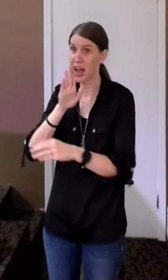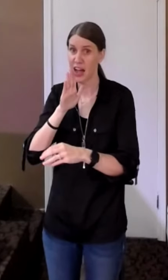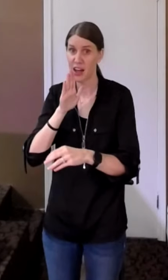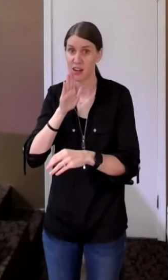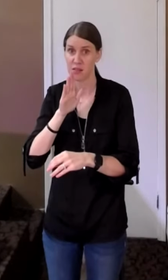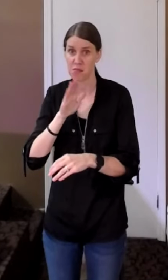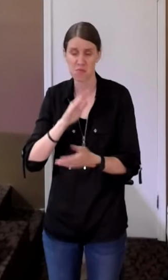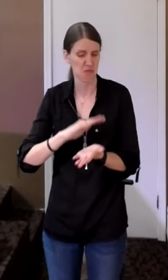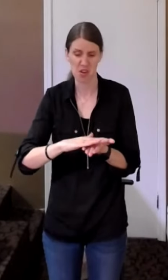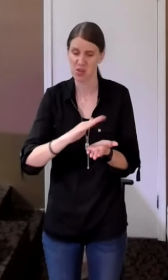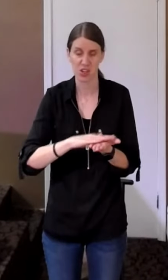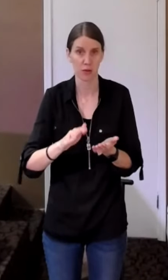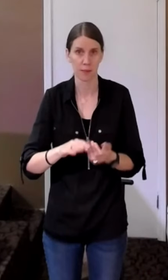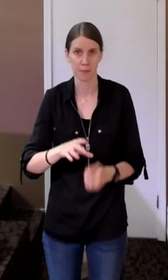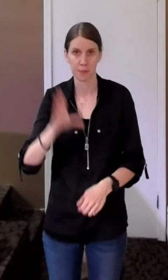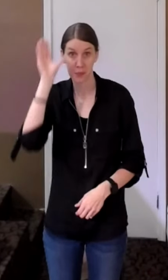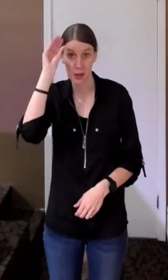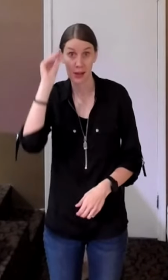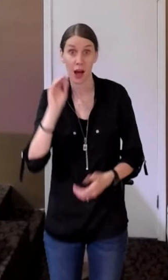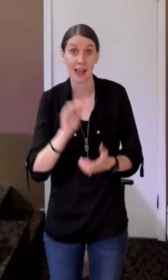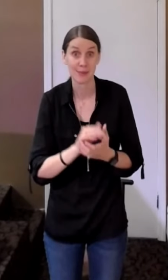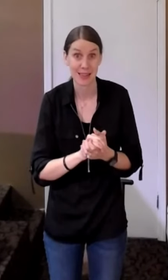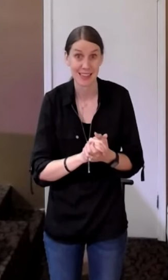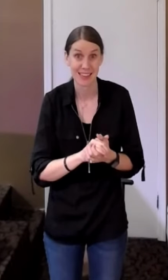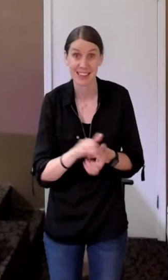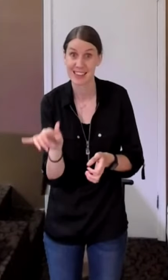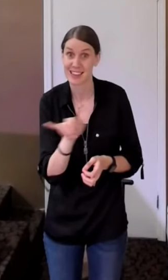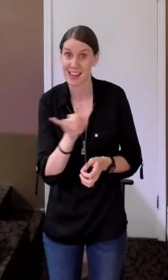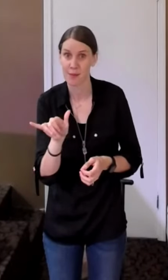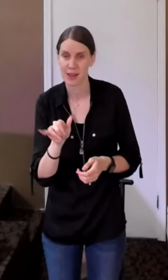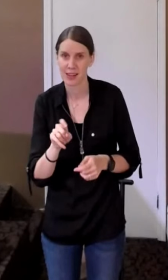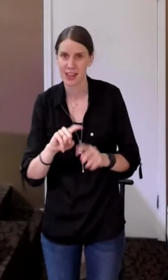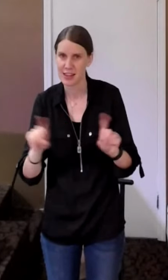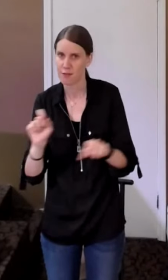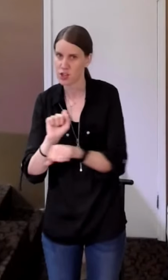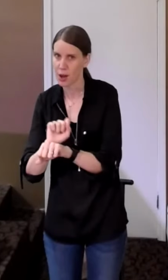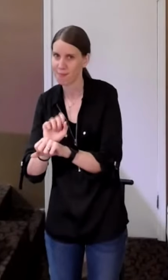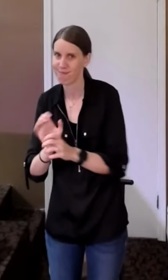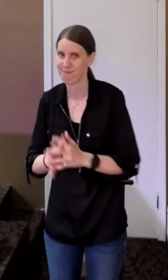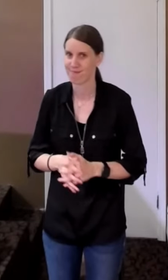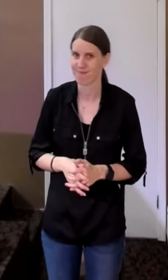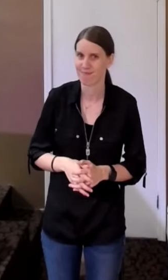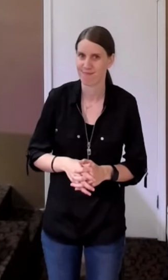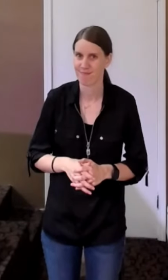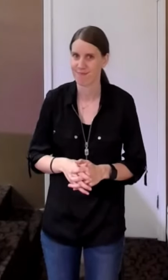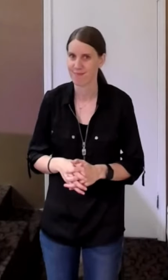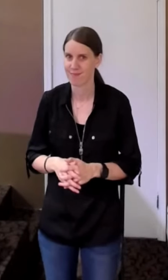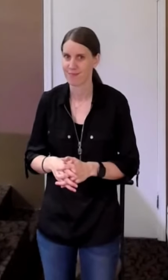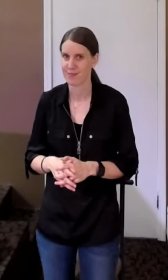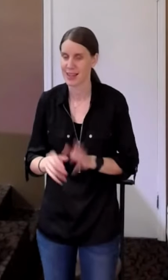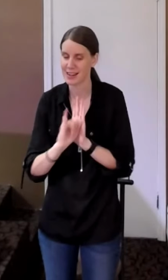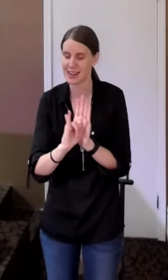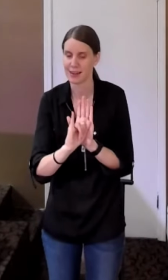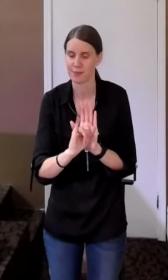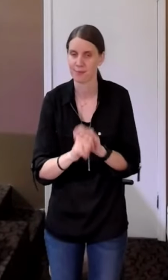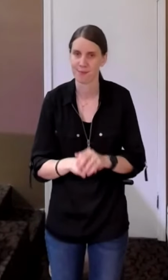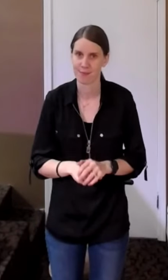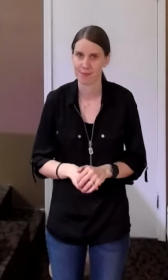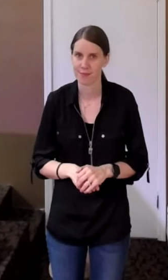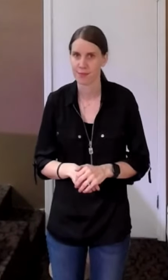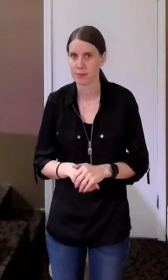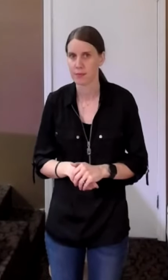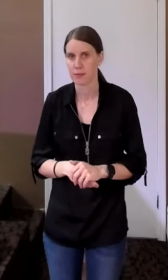excuse. Husbands, you have the same thing, different set of identity here, if you